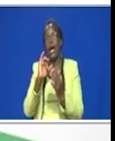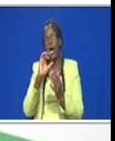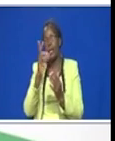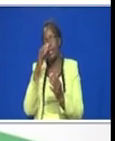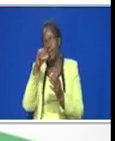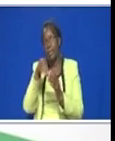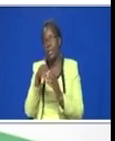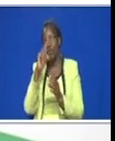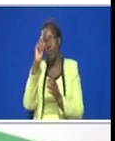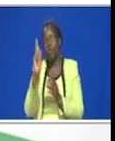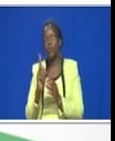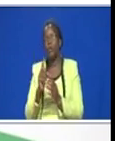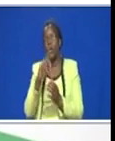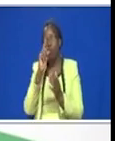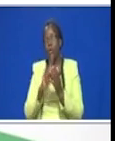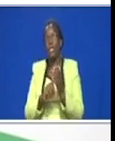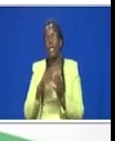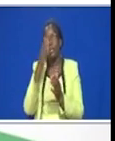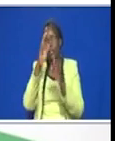some of the key words in this question?